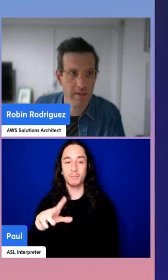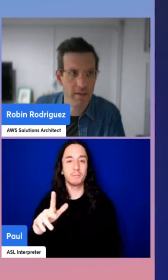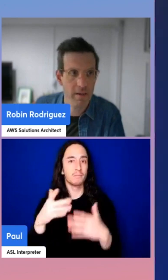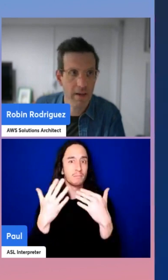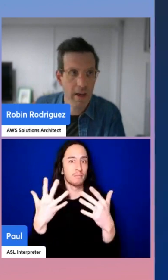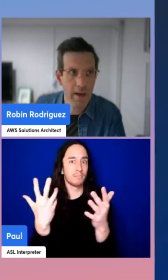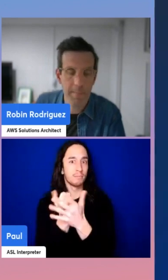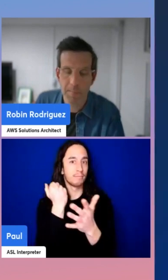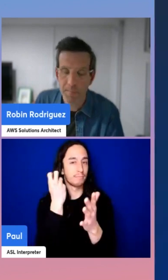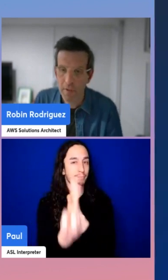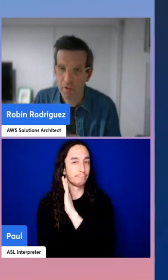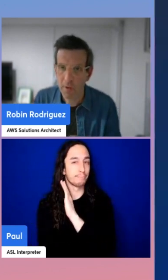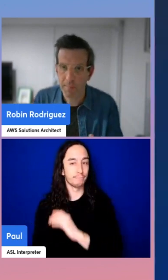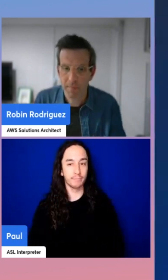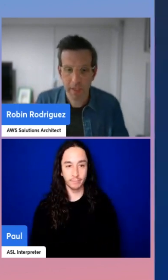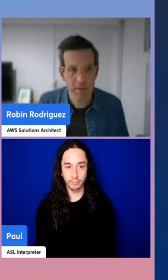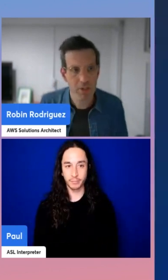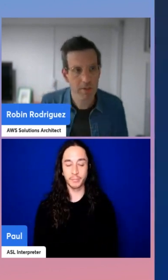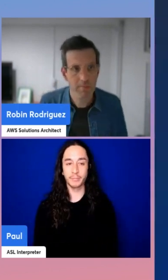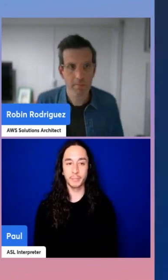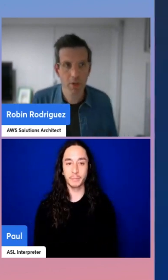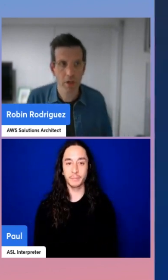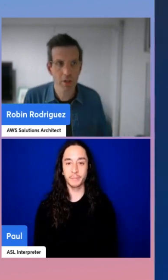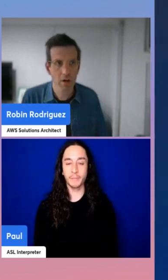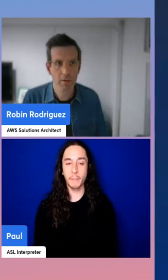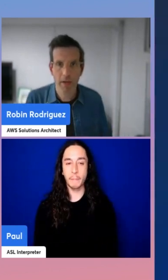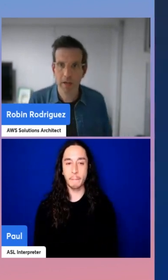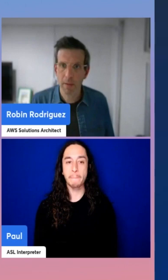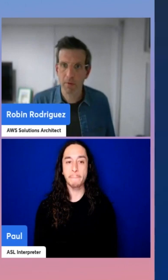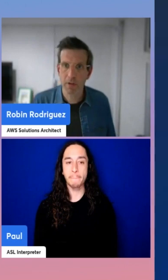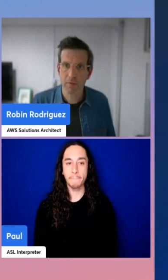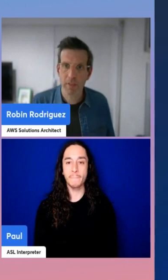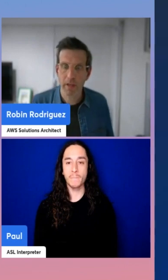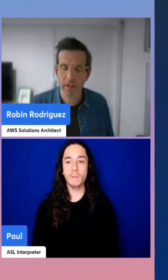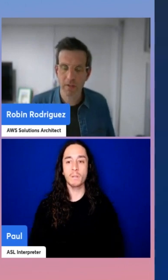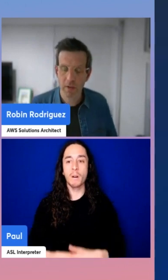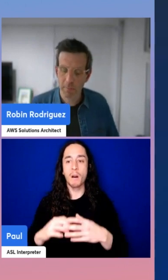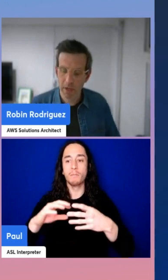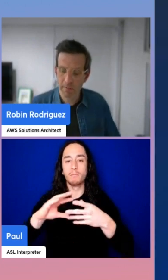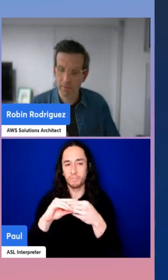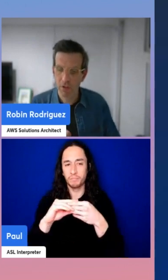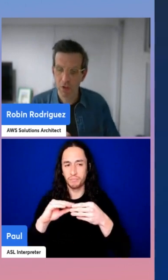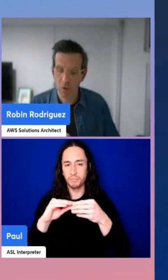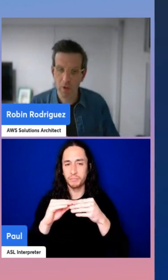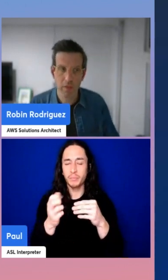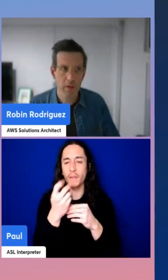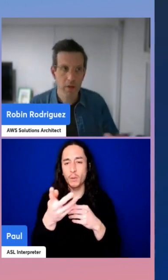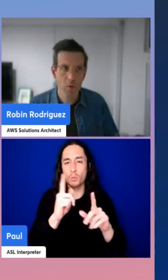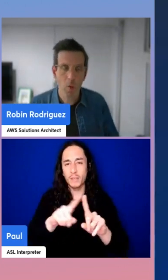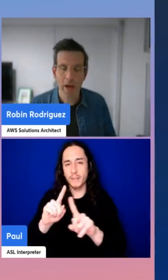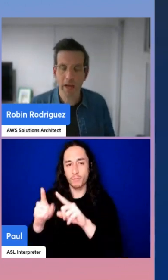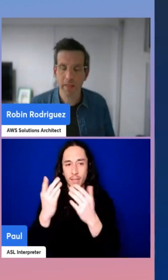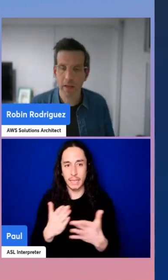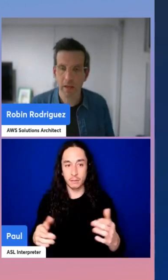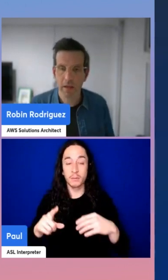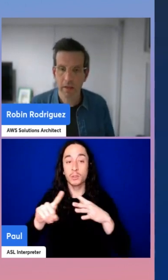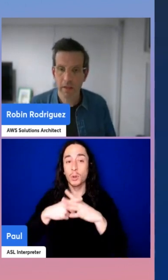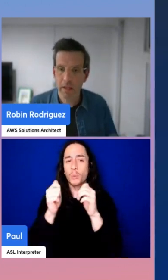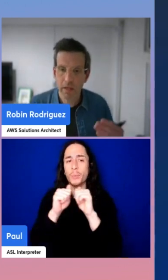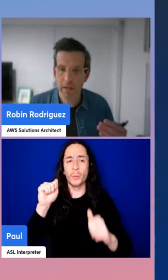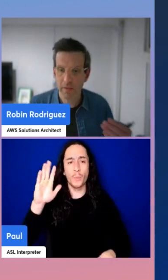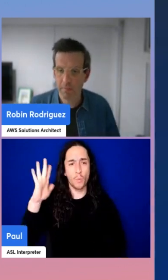in. So like I mentioned, going to talk about a couple different things, but I'm going to start with why I